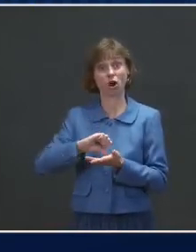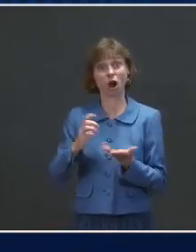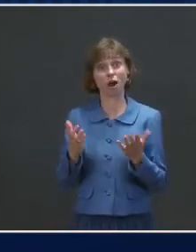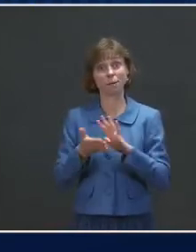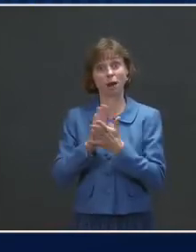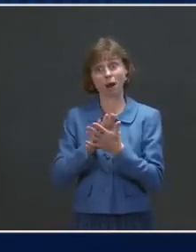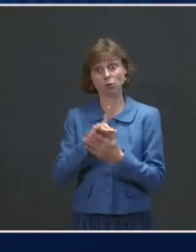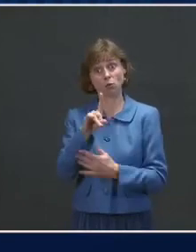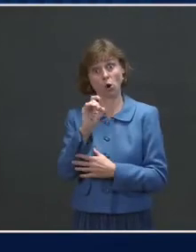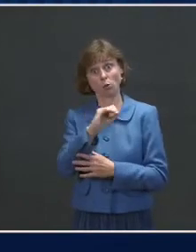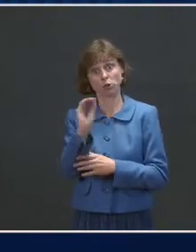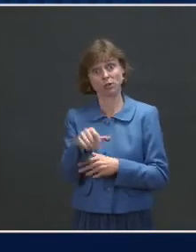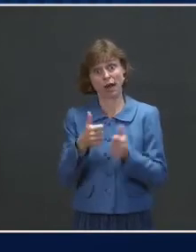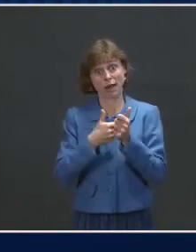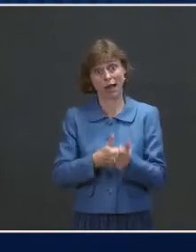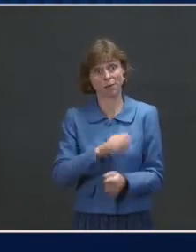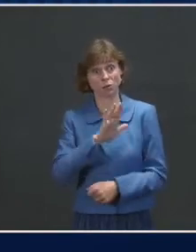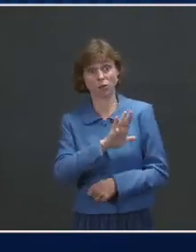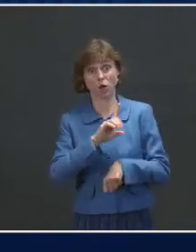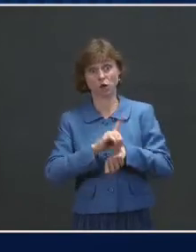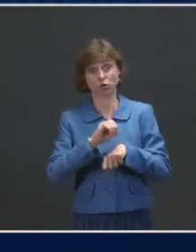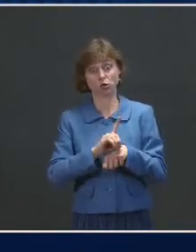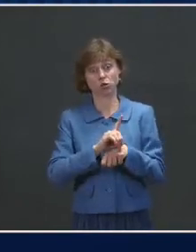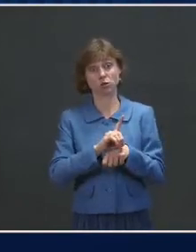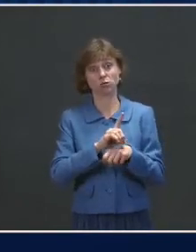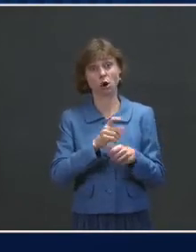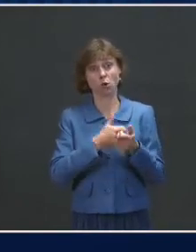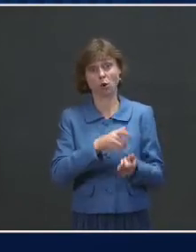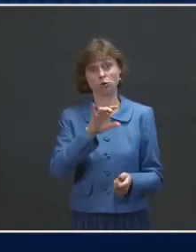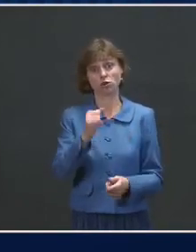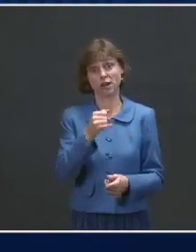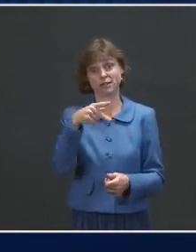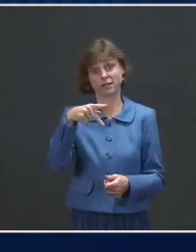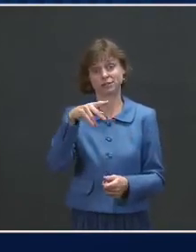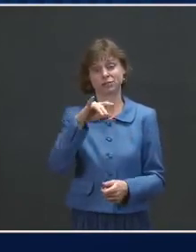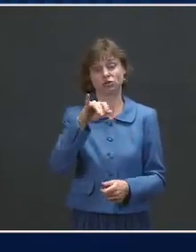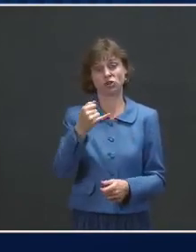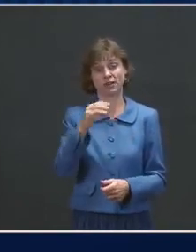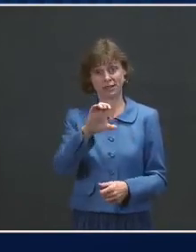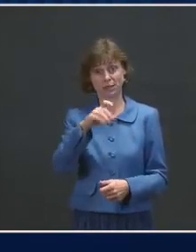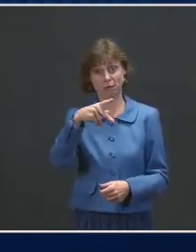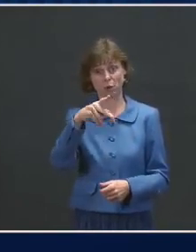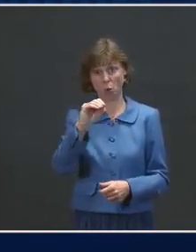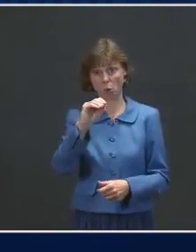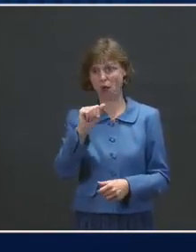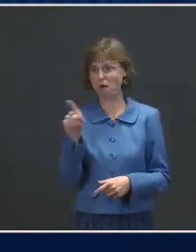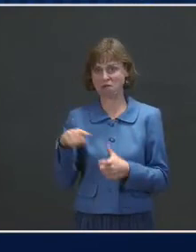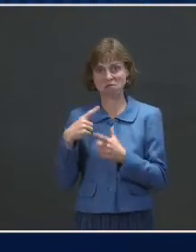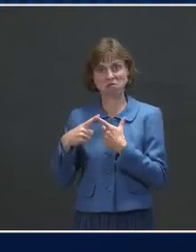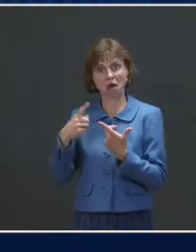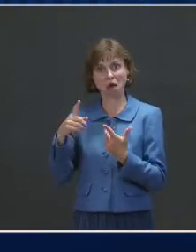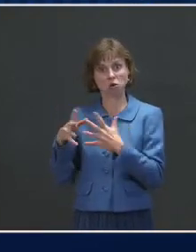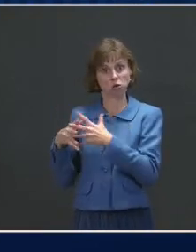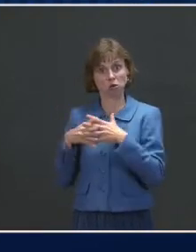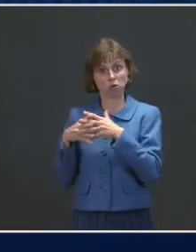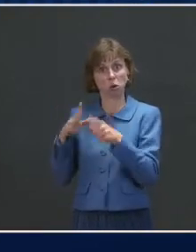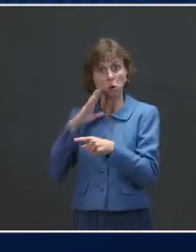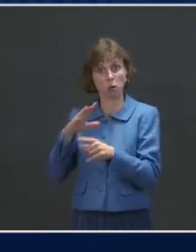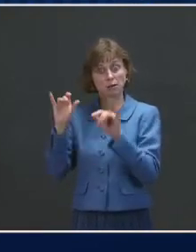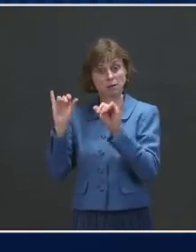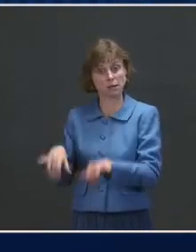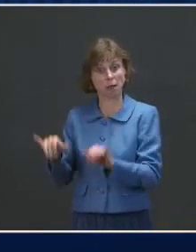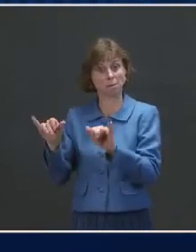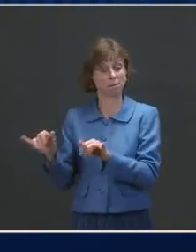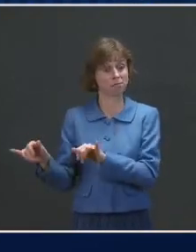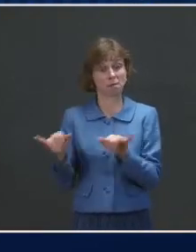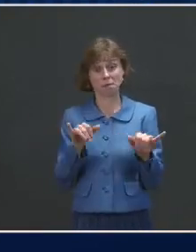compliance with its obligations under the JCPOA, the United States would do the same. And then use that as a platform to build a larger and